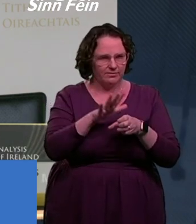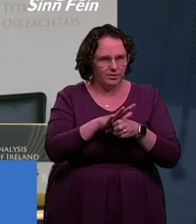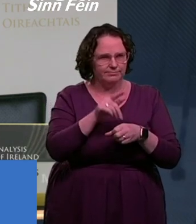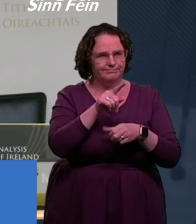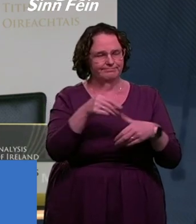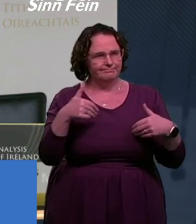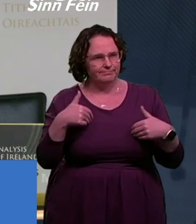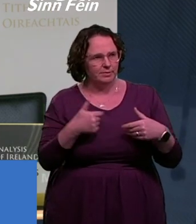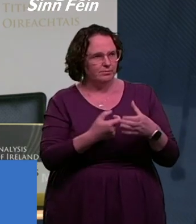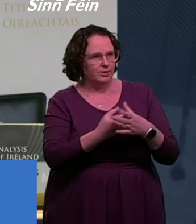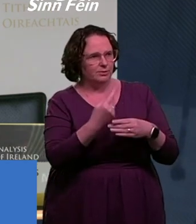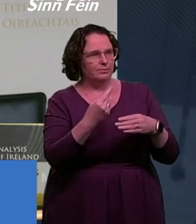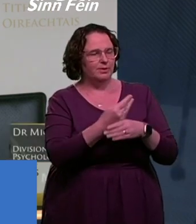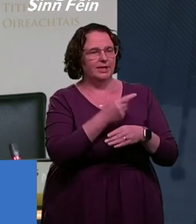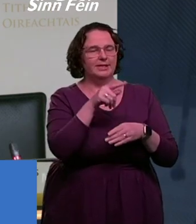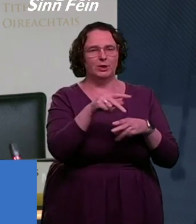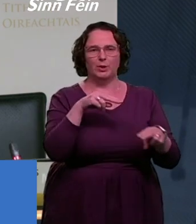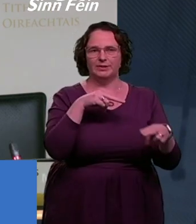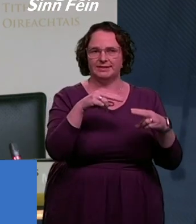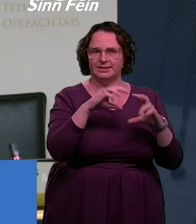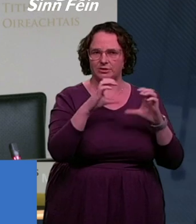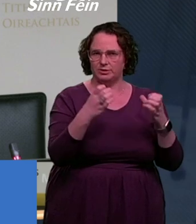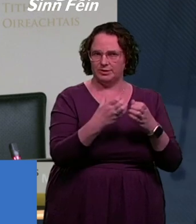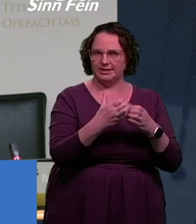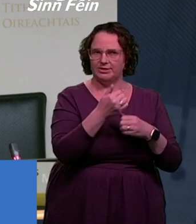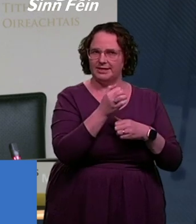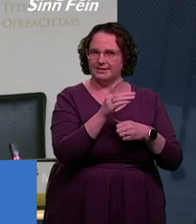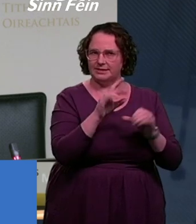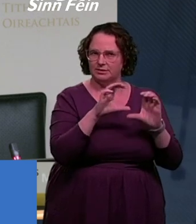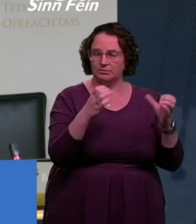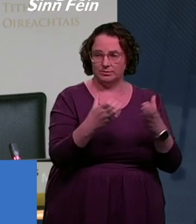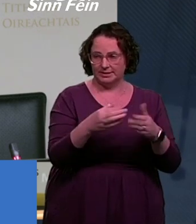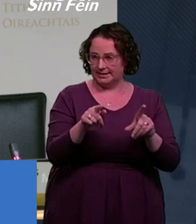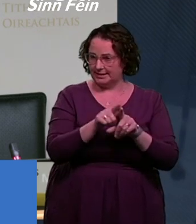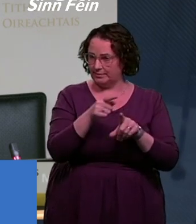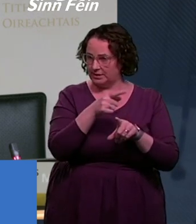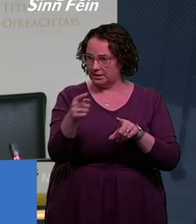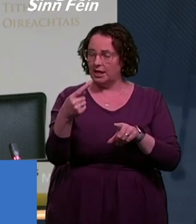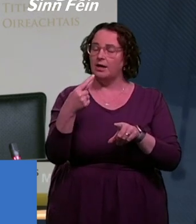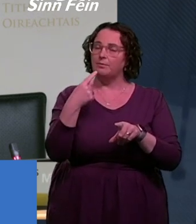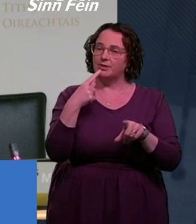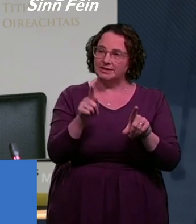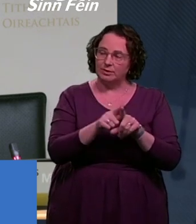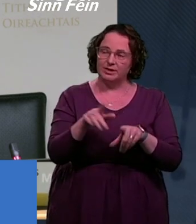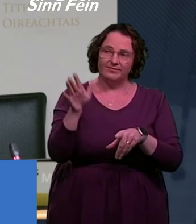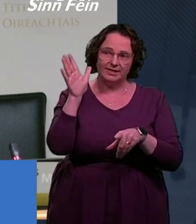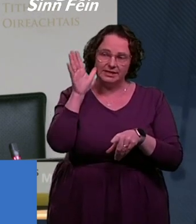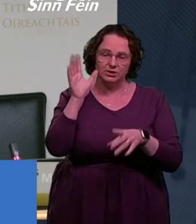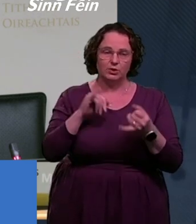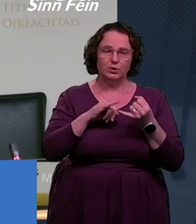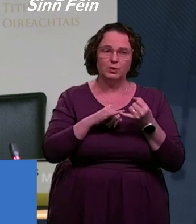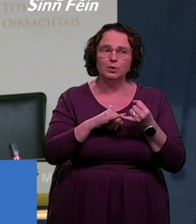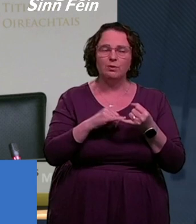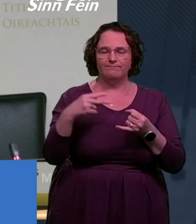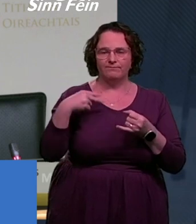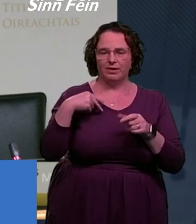that have been raised by the autistic community, as I'm sure you have as well. But we have also listened to the individuals who have very